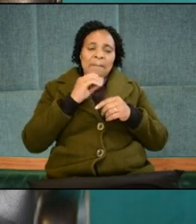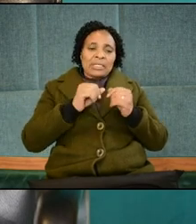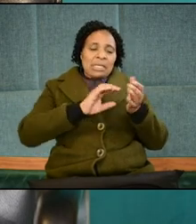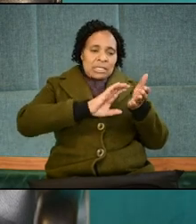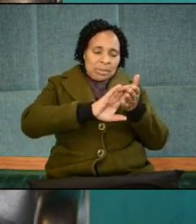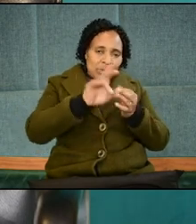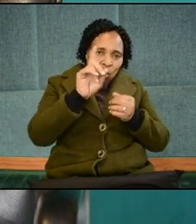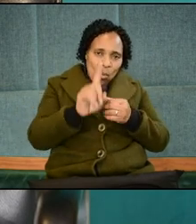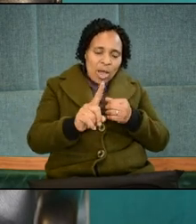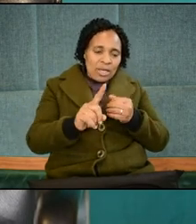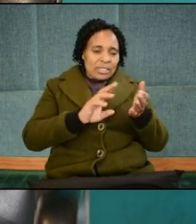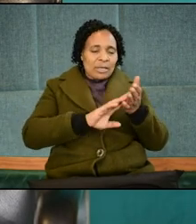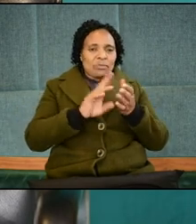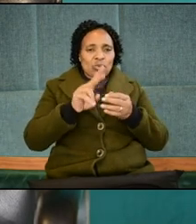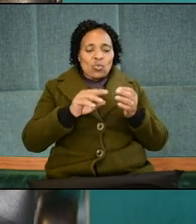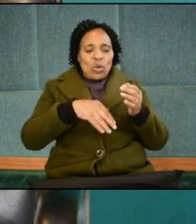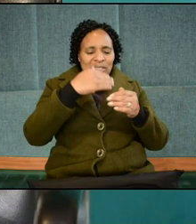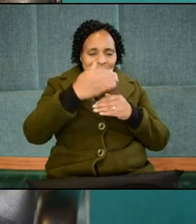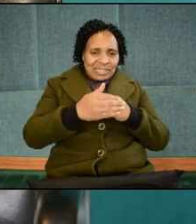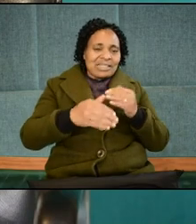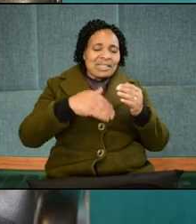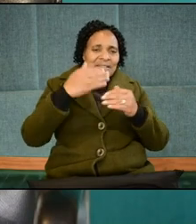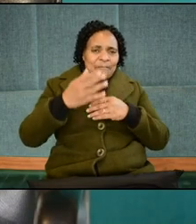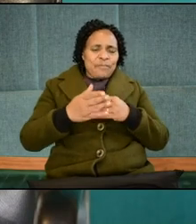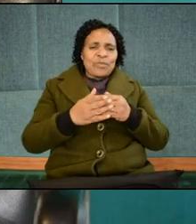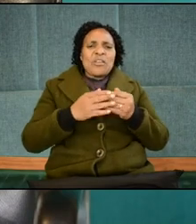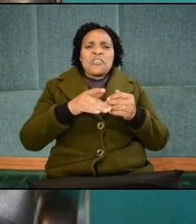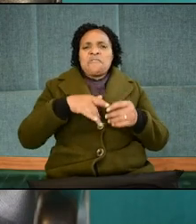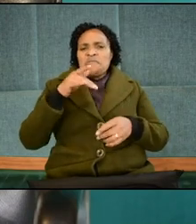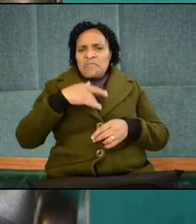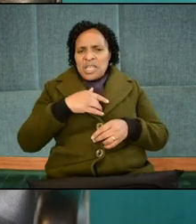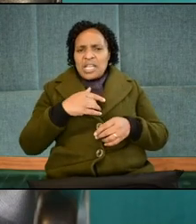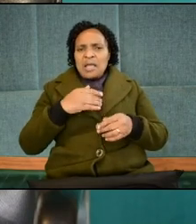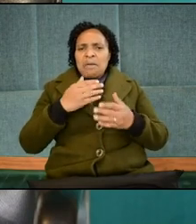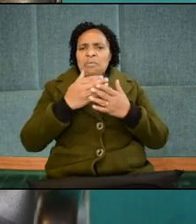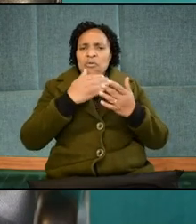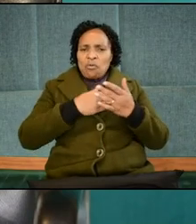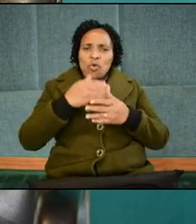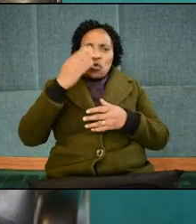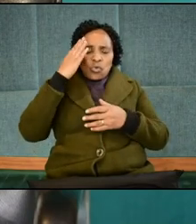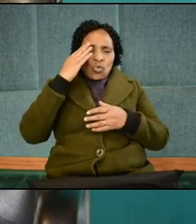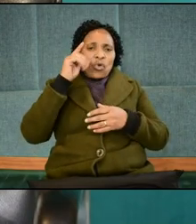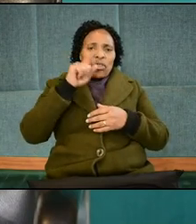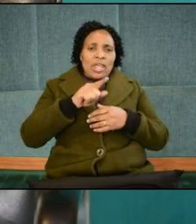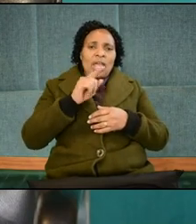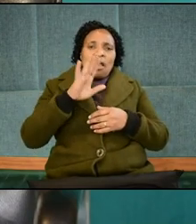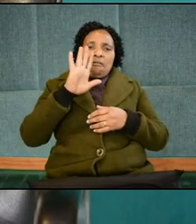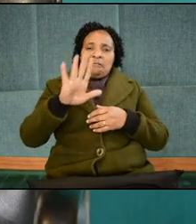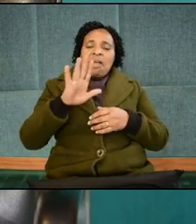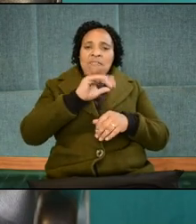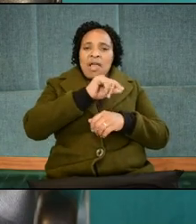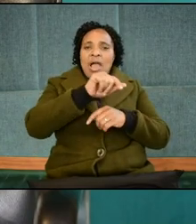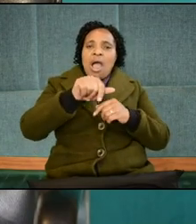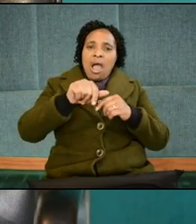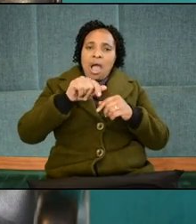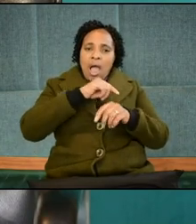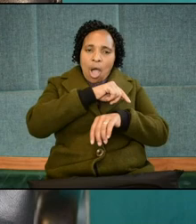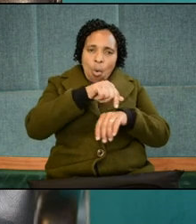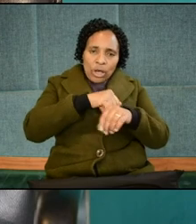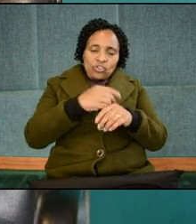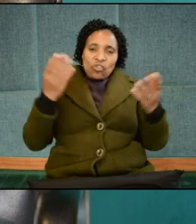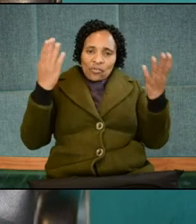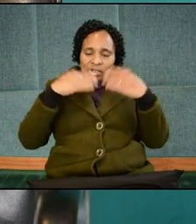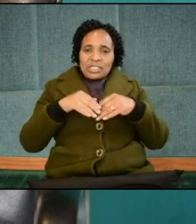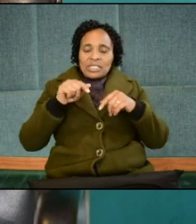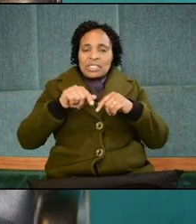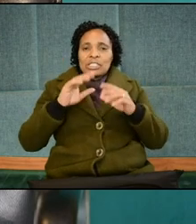chapter, and then you just want to read the next and the next. Yeah. And before you know it, you've been there finished for 5 hours. You've finished a whole book, and you're like,